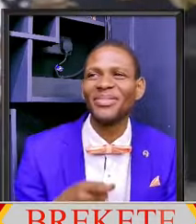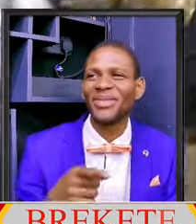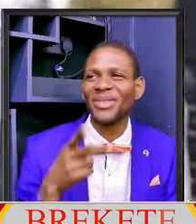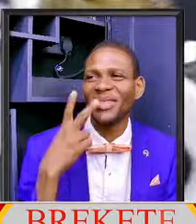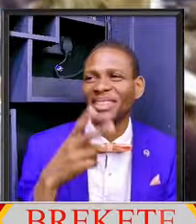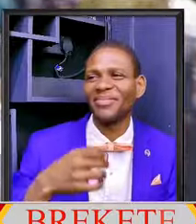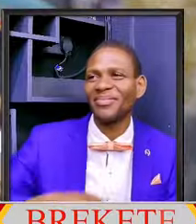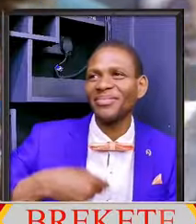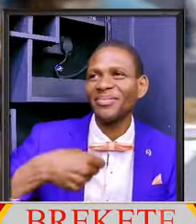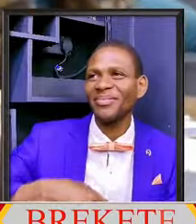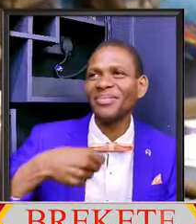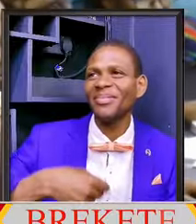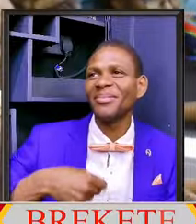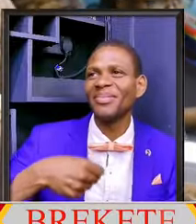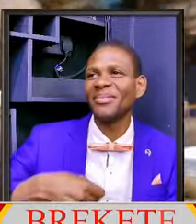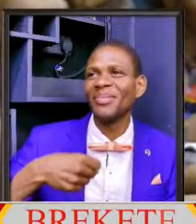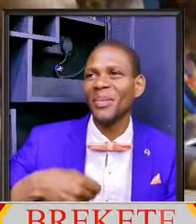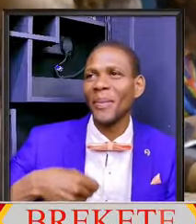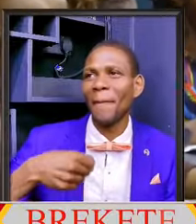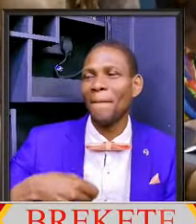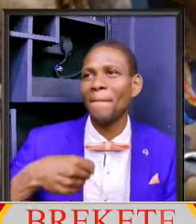when I see bag.